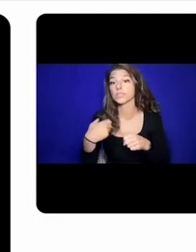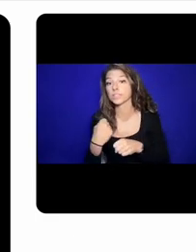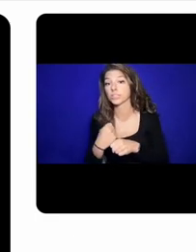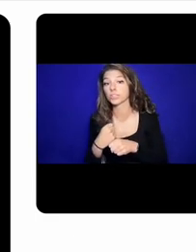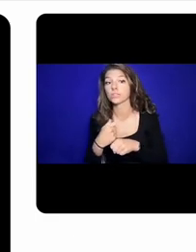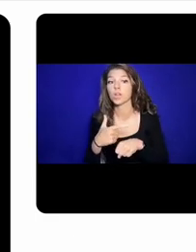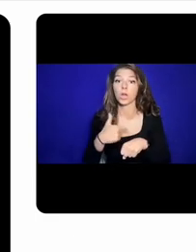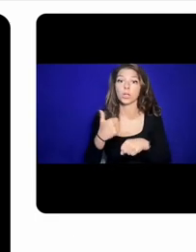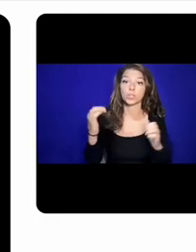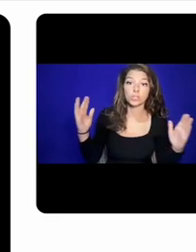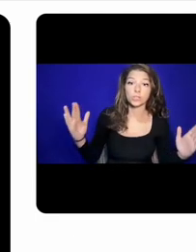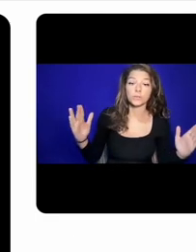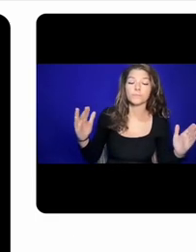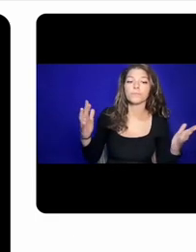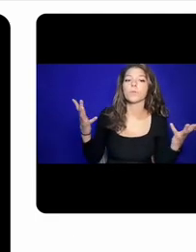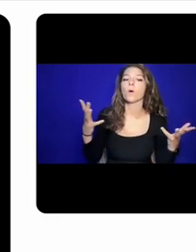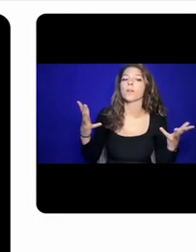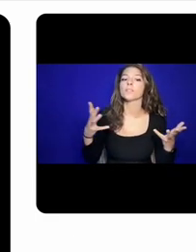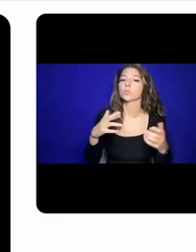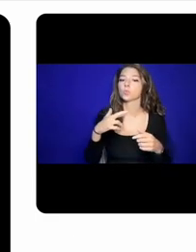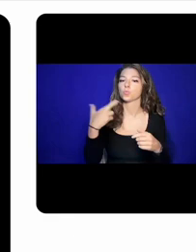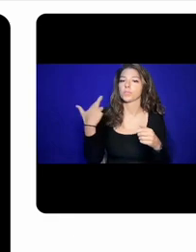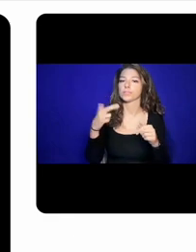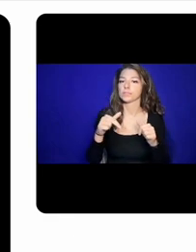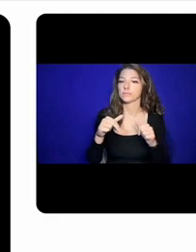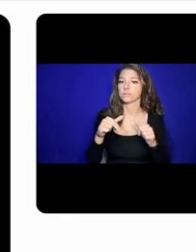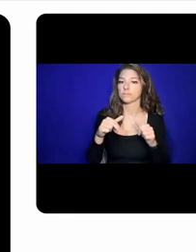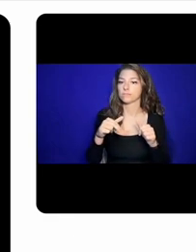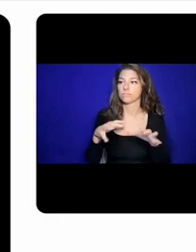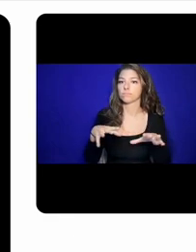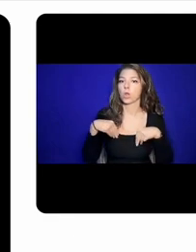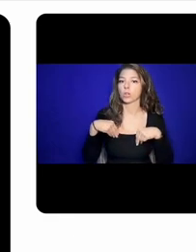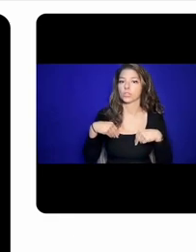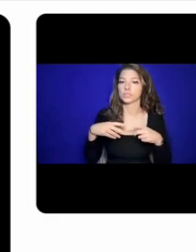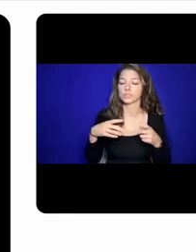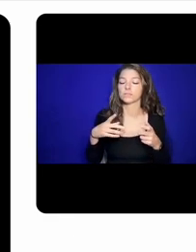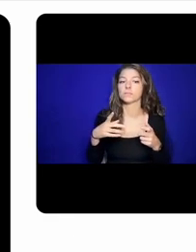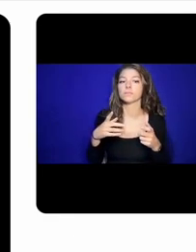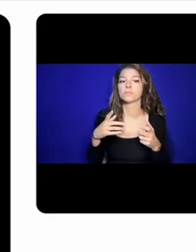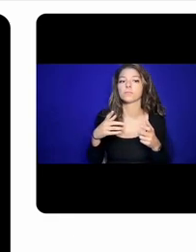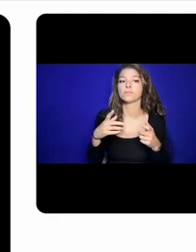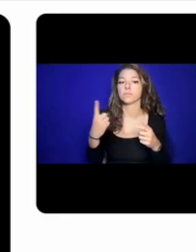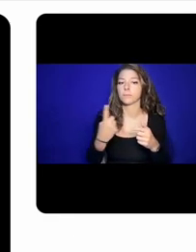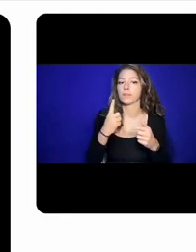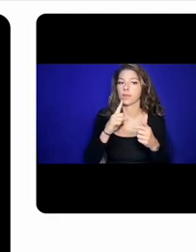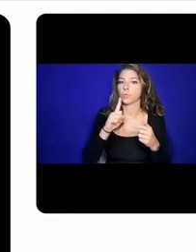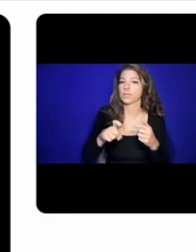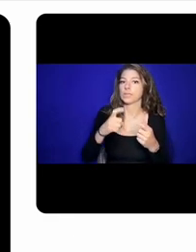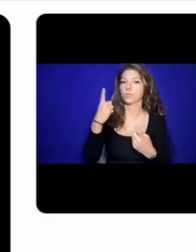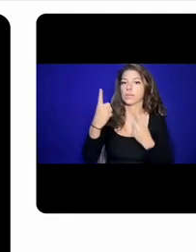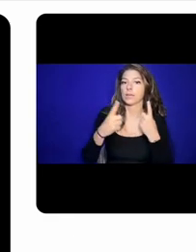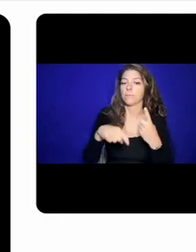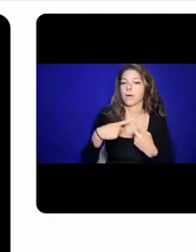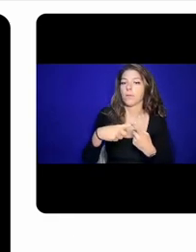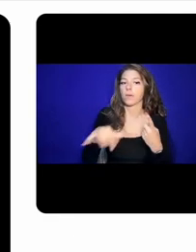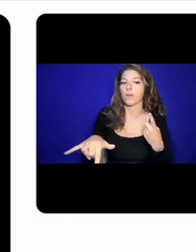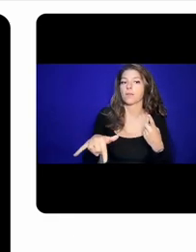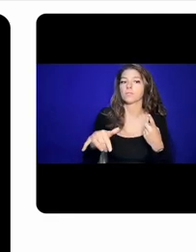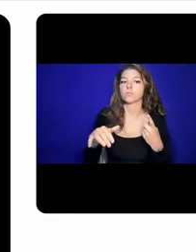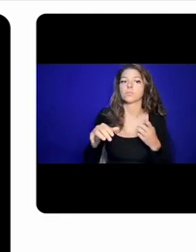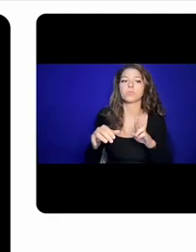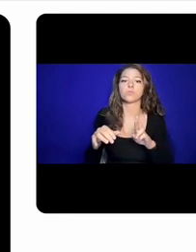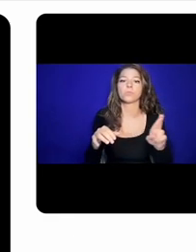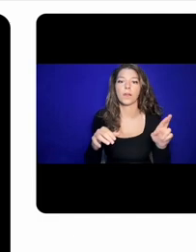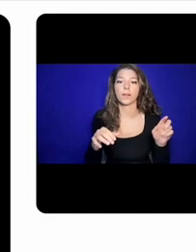it longer? And then what is their risk tolerance? So, that's something that they really need to think about, right? So you can see over to